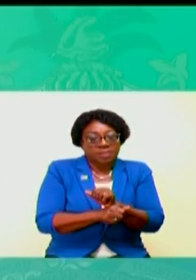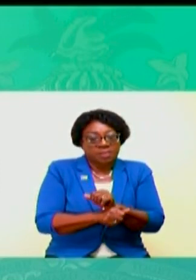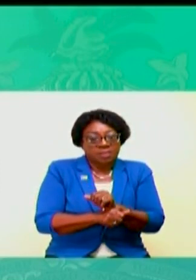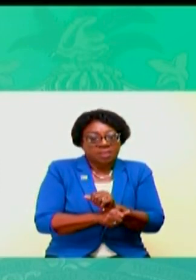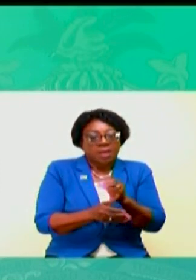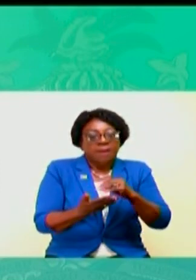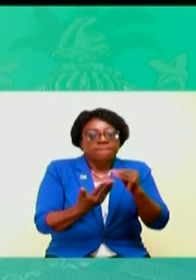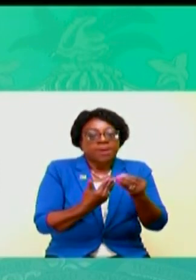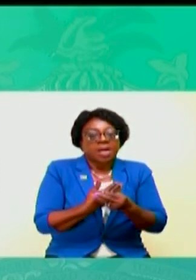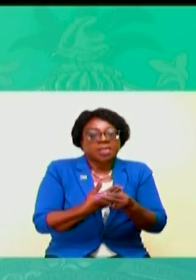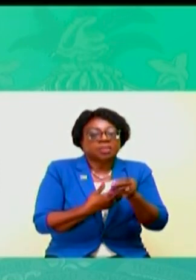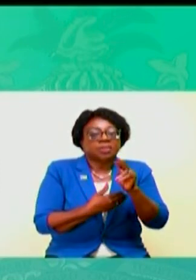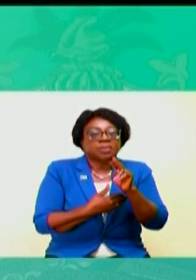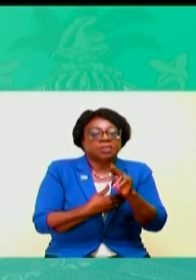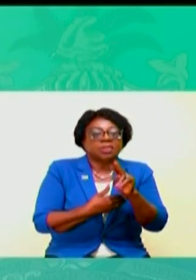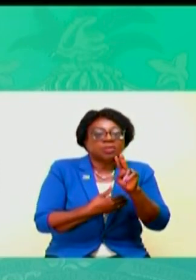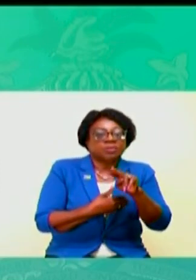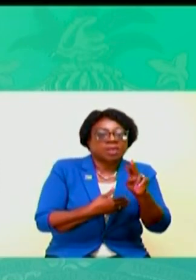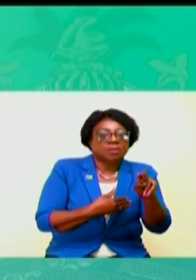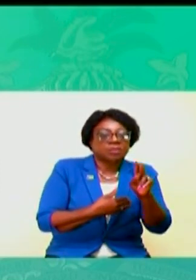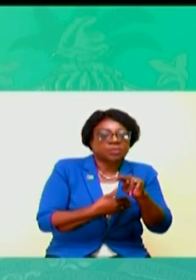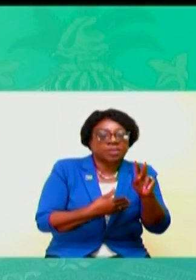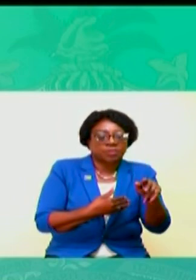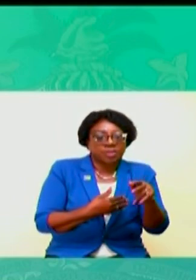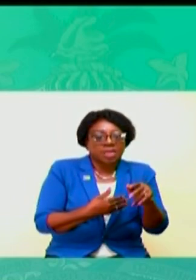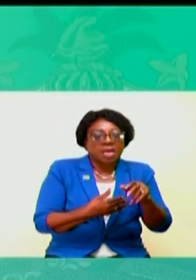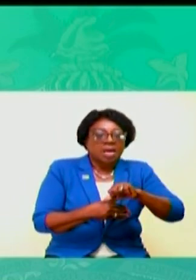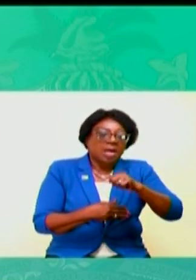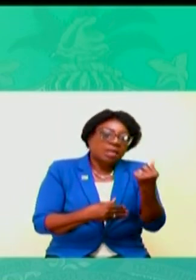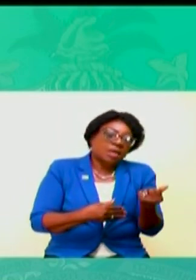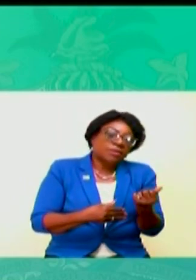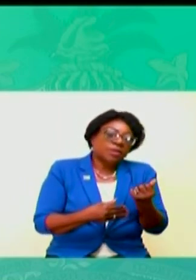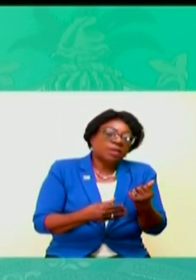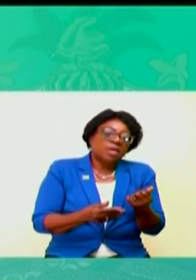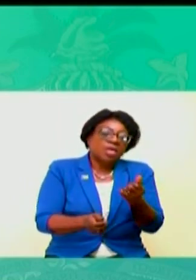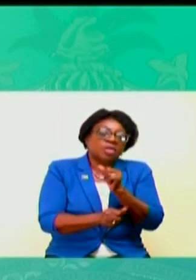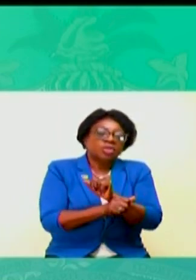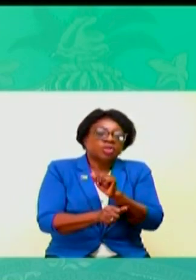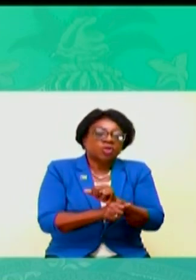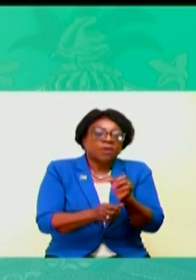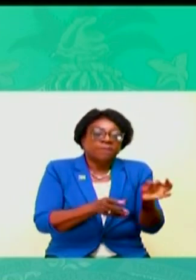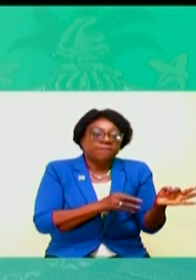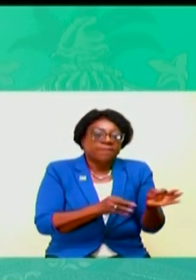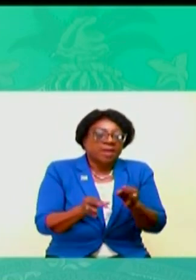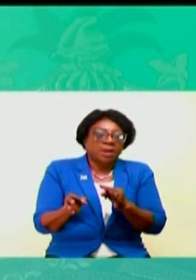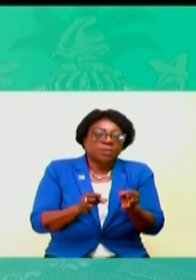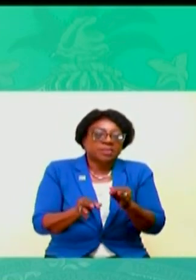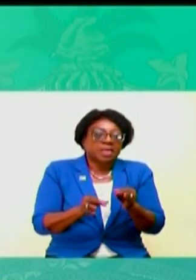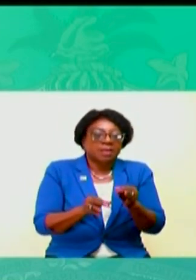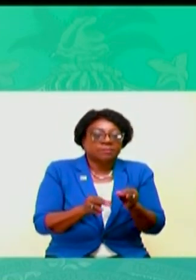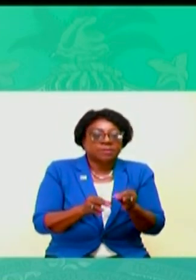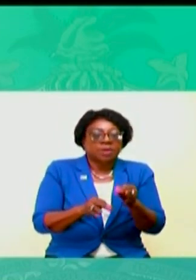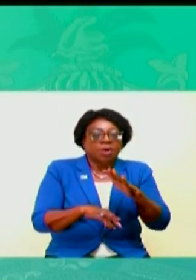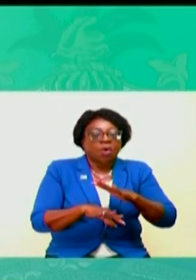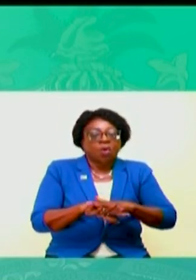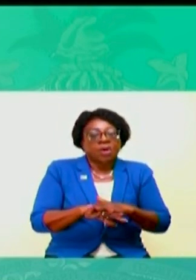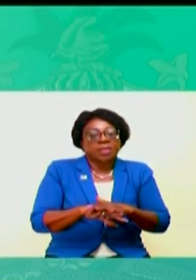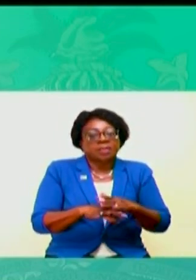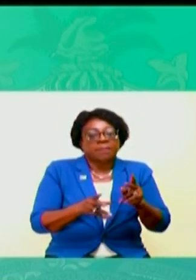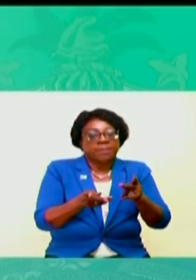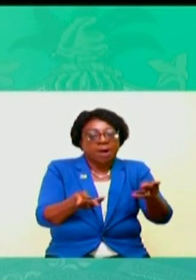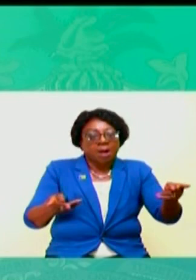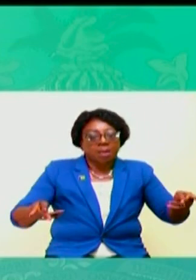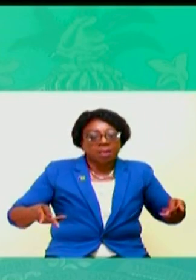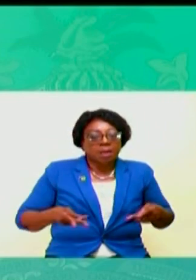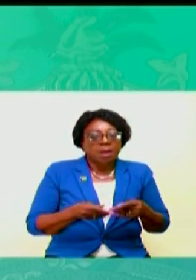2023, a job fair was held on the Flamingo Gardens Park in the Carmichael constituency. More than 600 persons sought employment